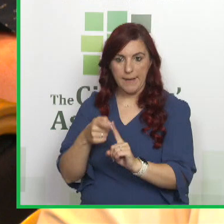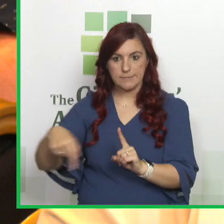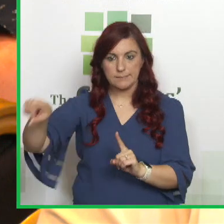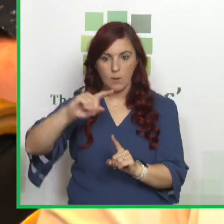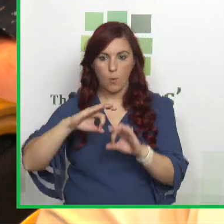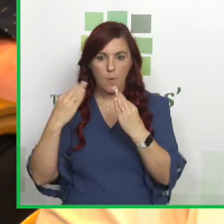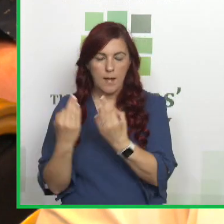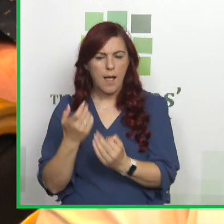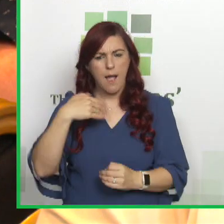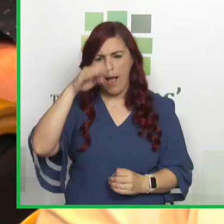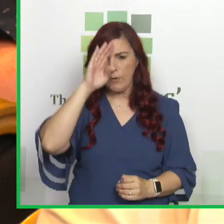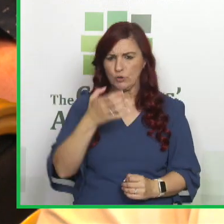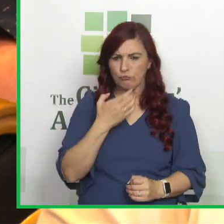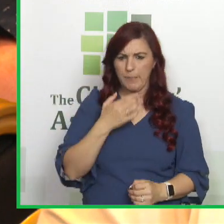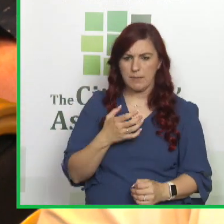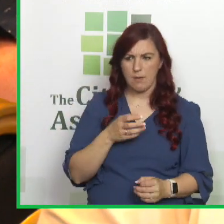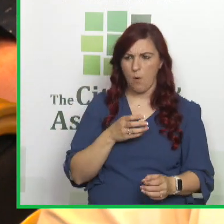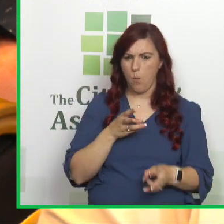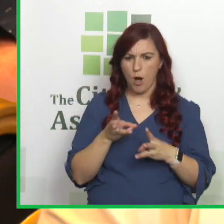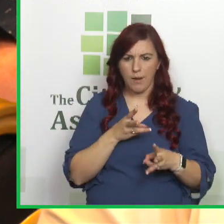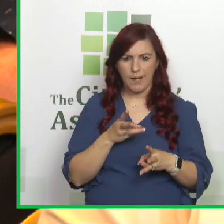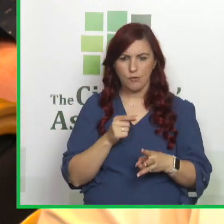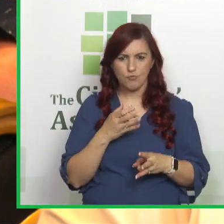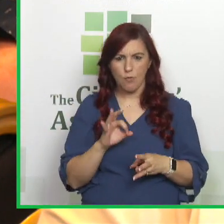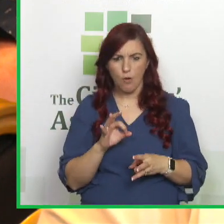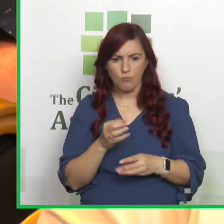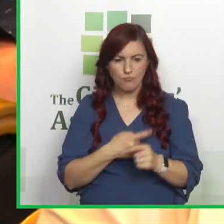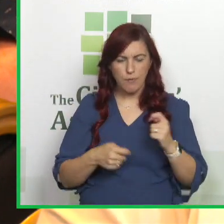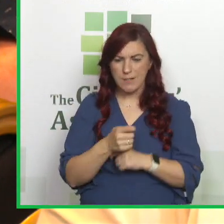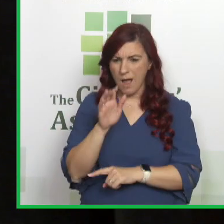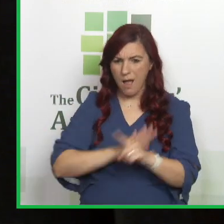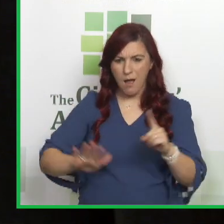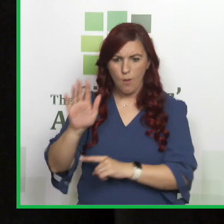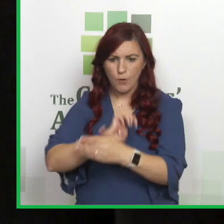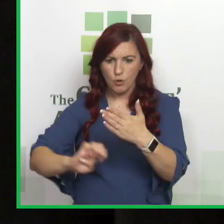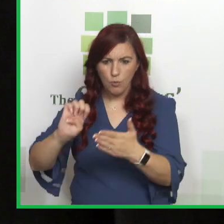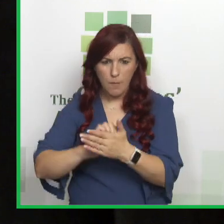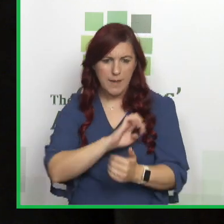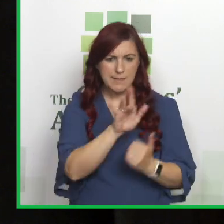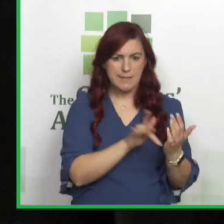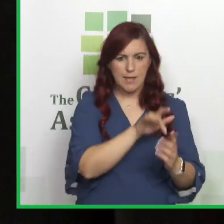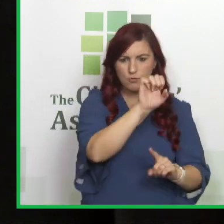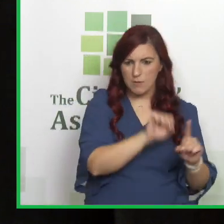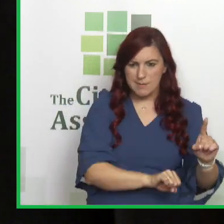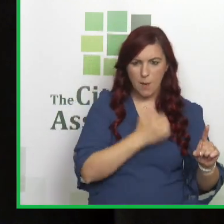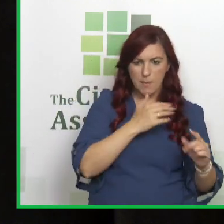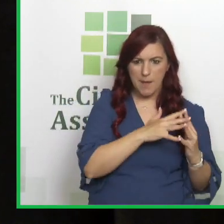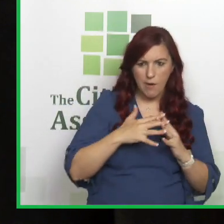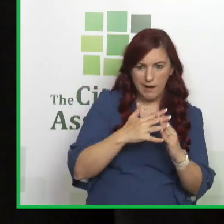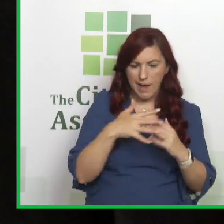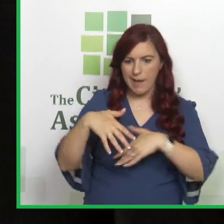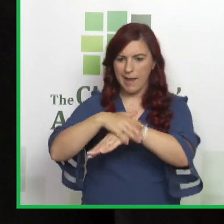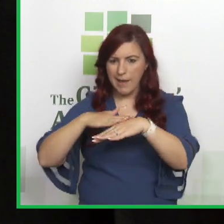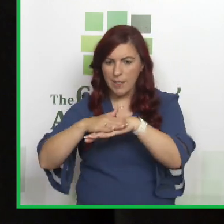operating in the drug trade all across Europe, Central and South America, Asia and the Middle East, and our citizens